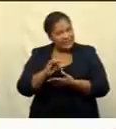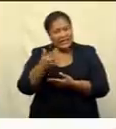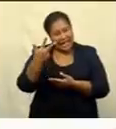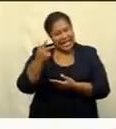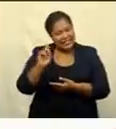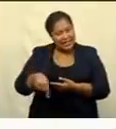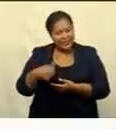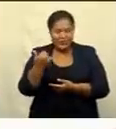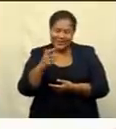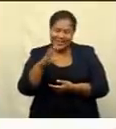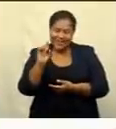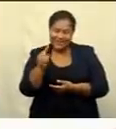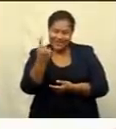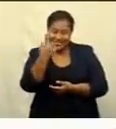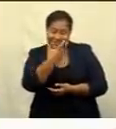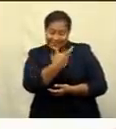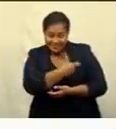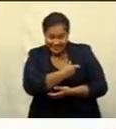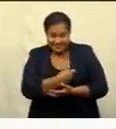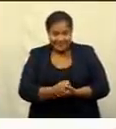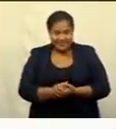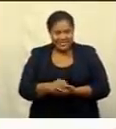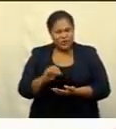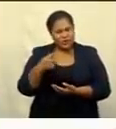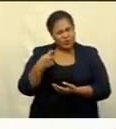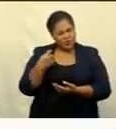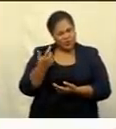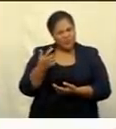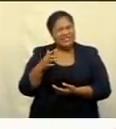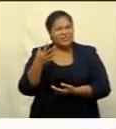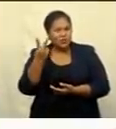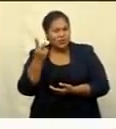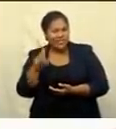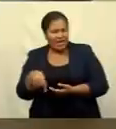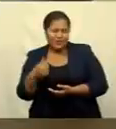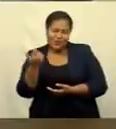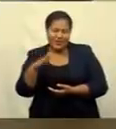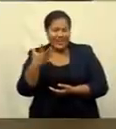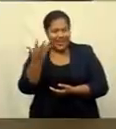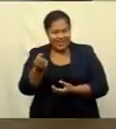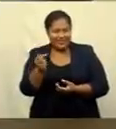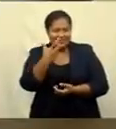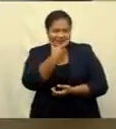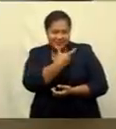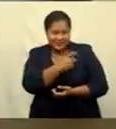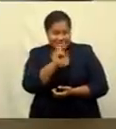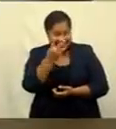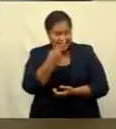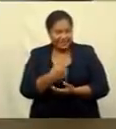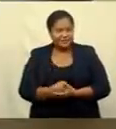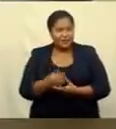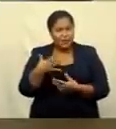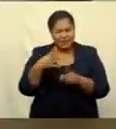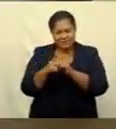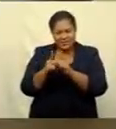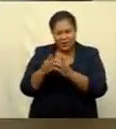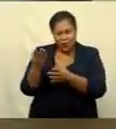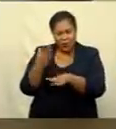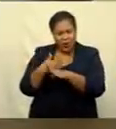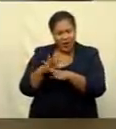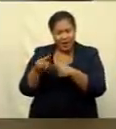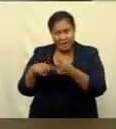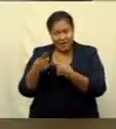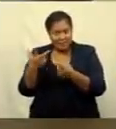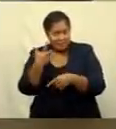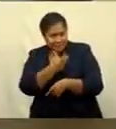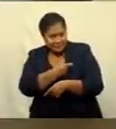having administered their first dose and close to 2,000 their second dose. We had a meeting at work about the vaccination,